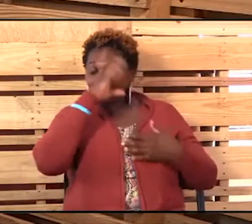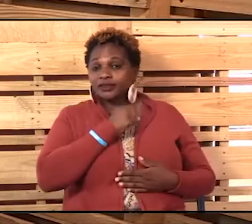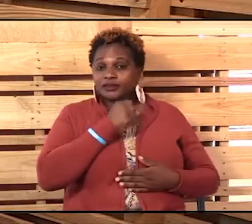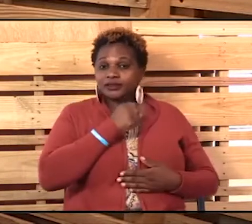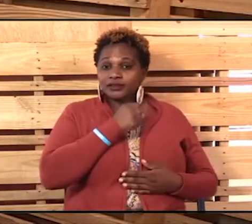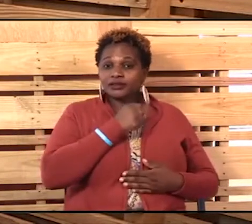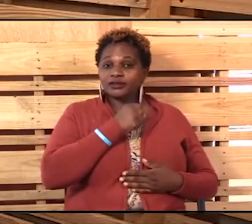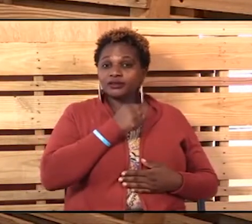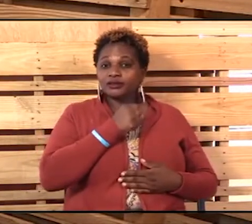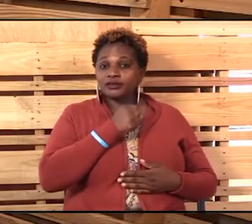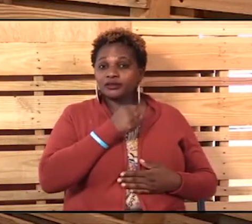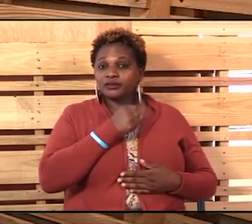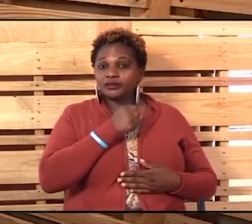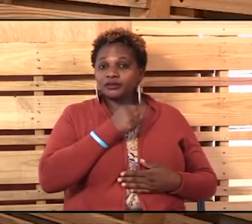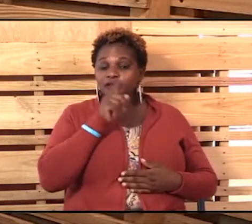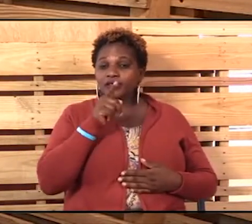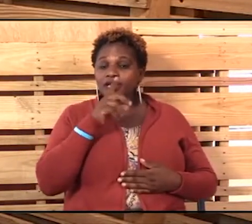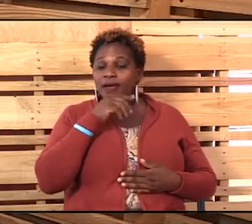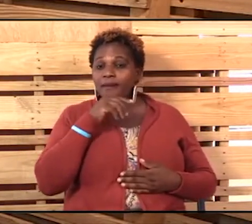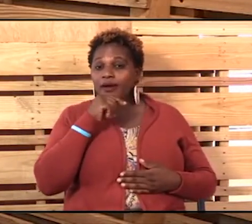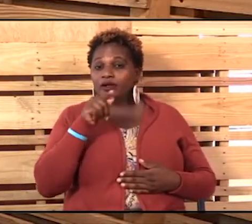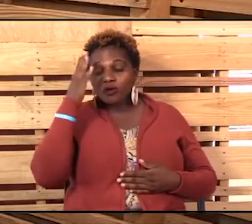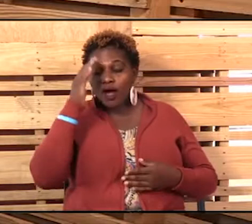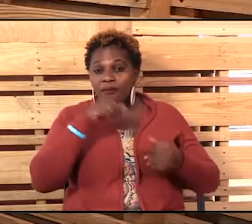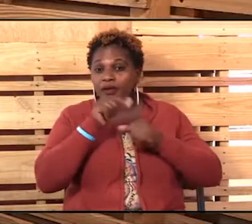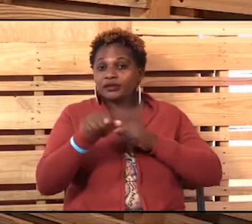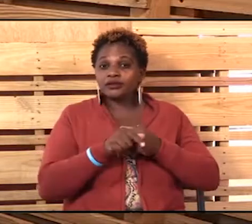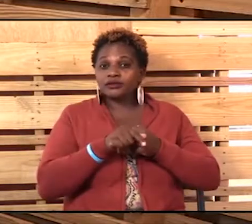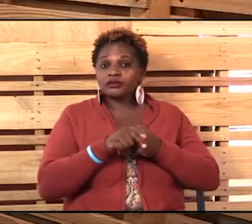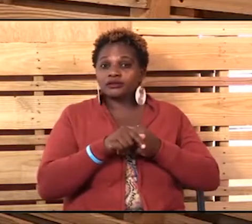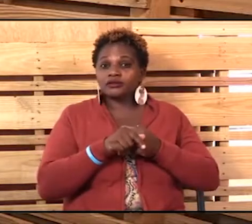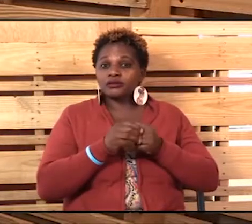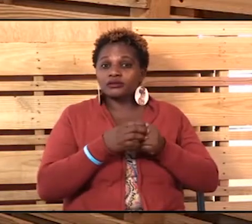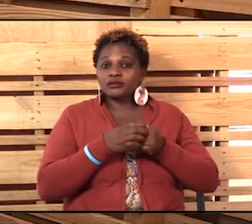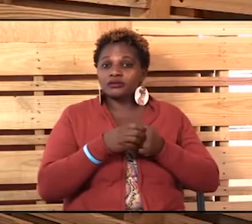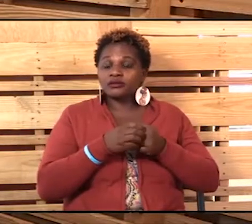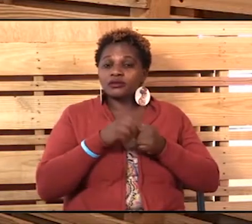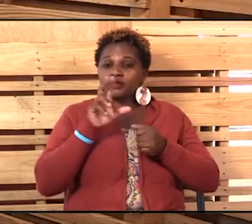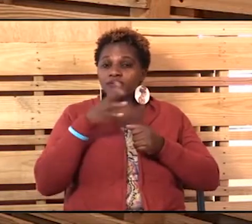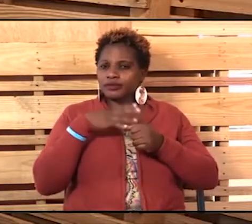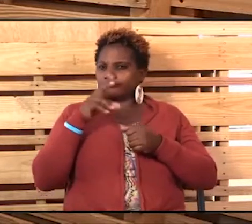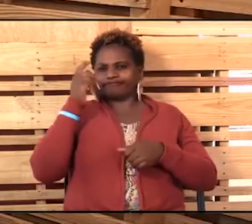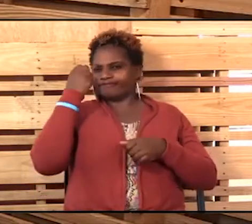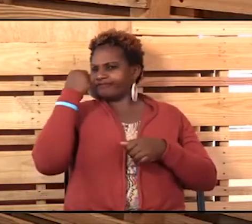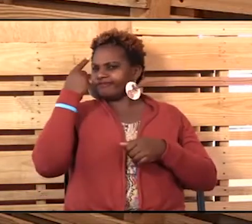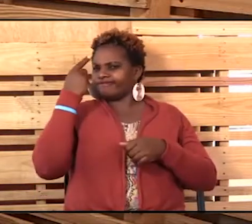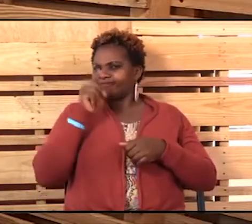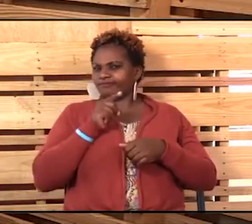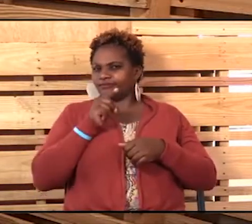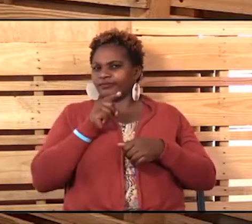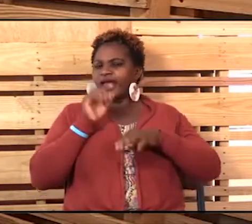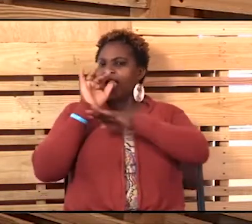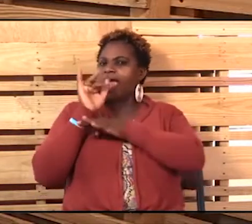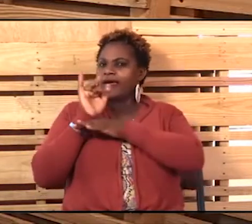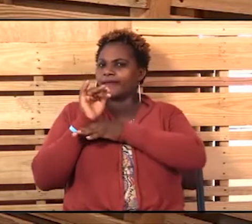missing. Didn't this guy know about this? This person looked like he didn't know. Actually, they